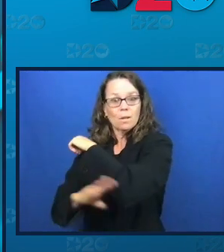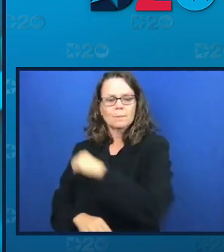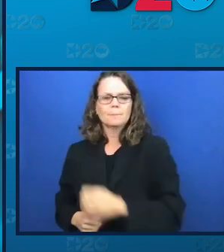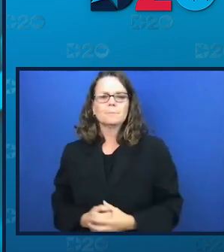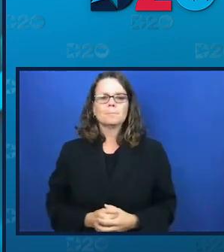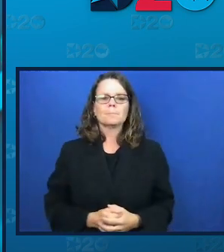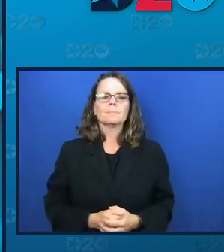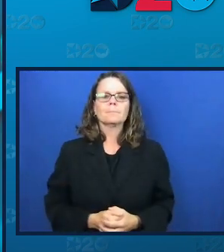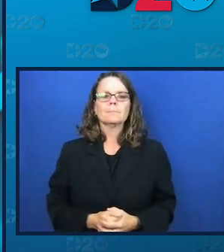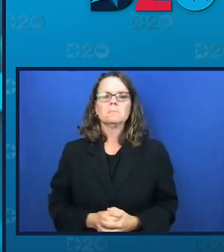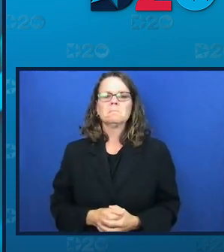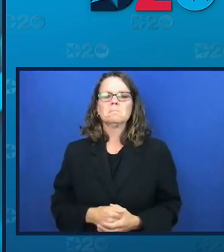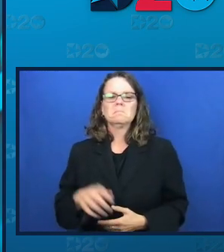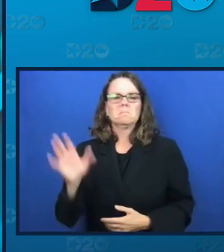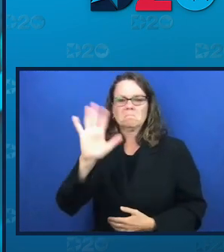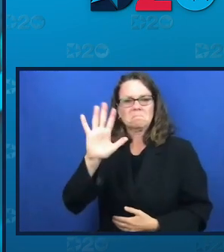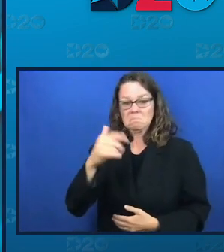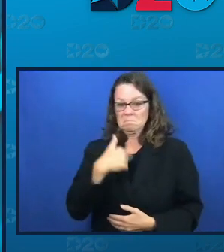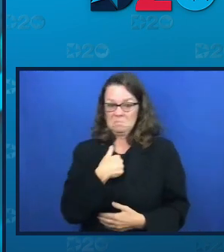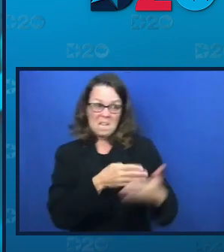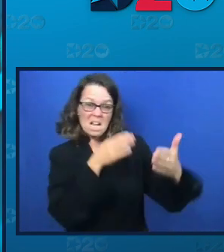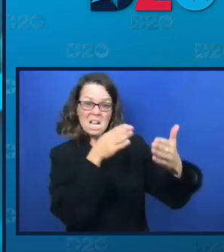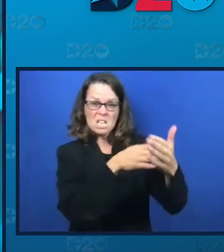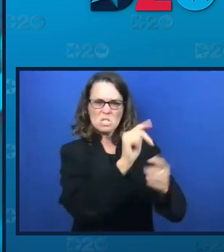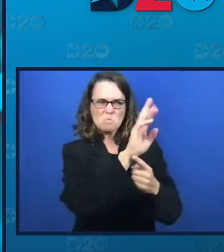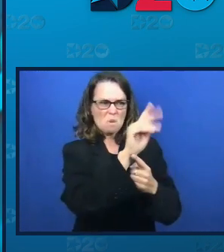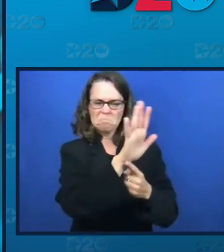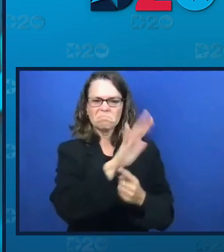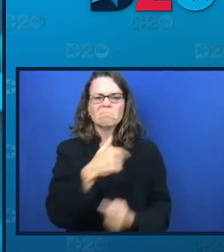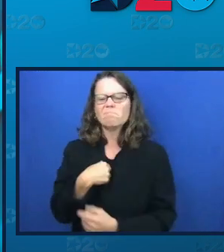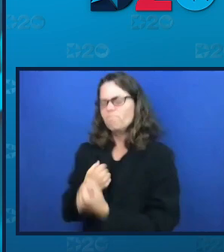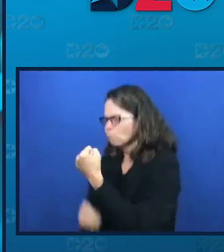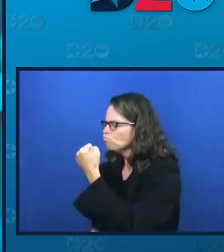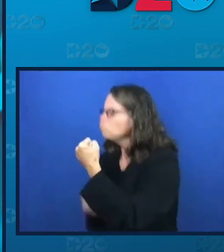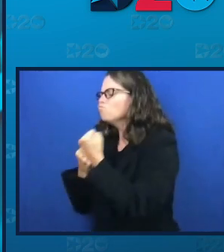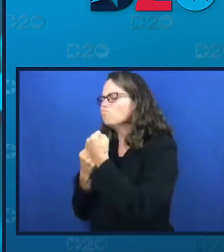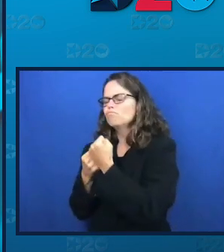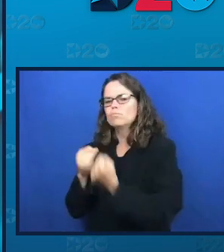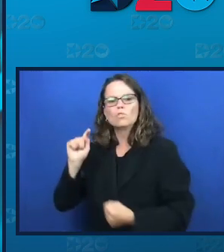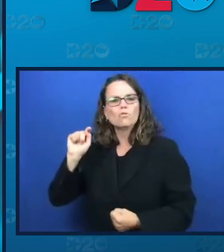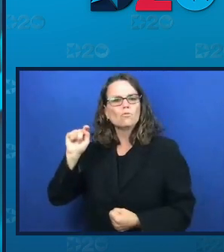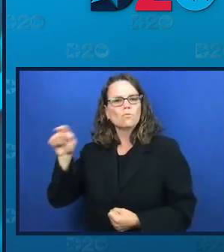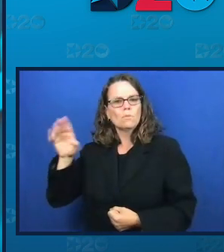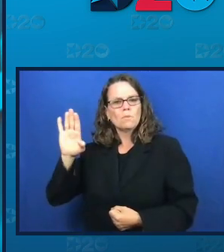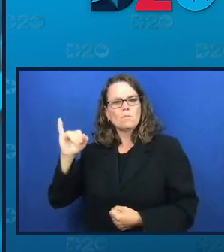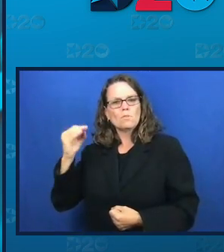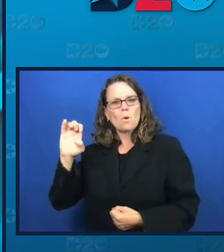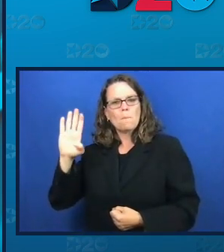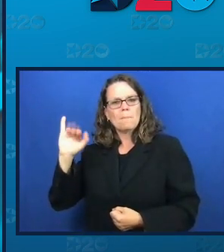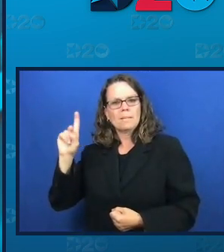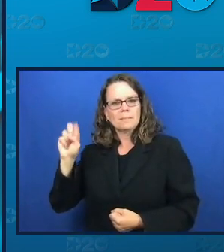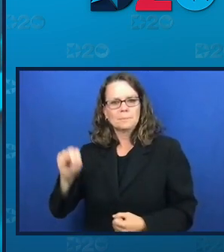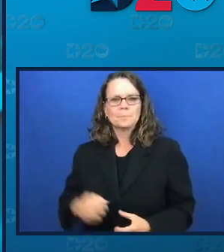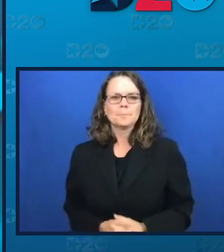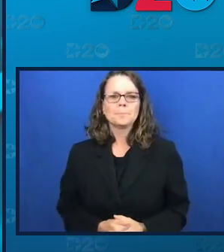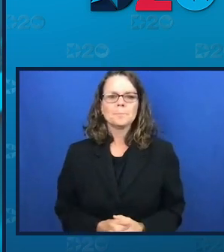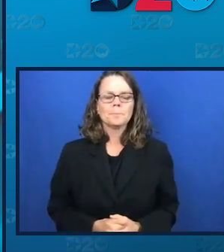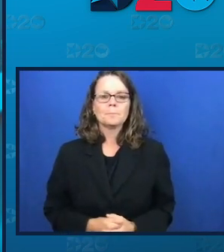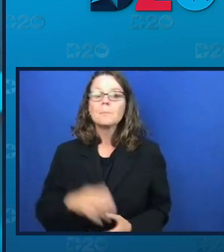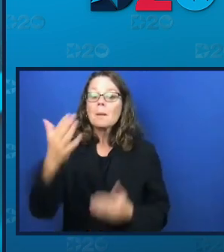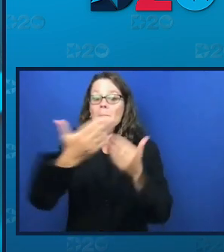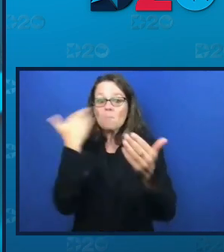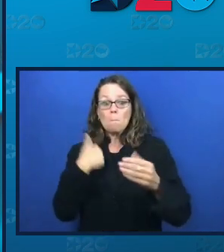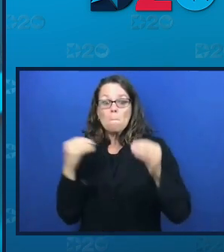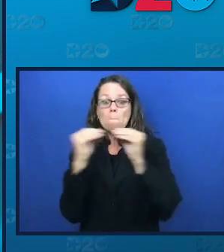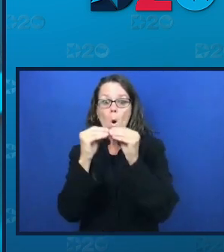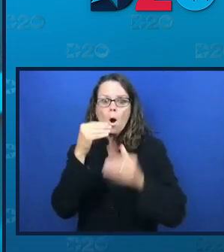Before we continue with tonight's program, I want to thank everyone who has made this unprecedented convention possible, from our delegates and speakers to our